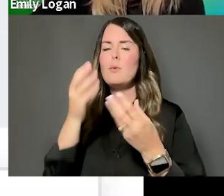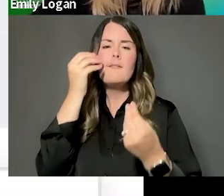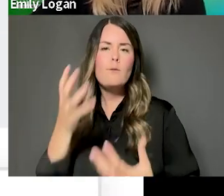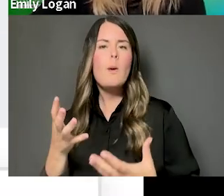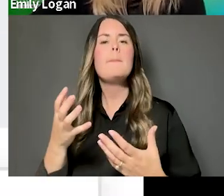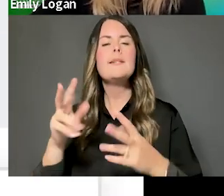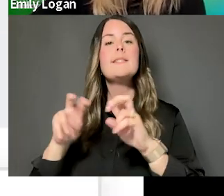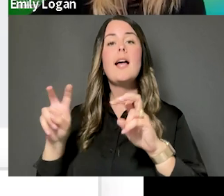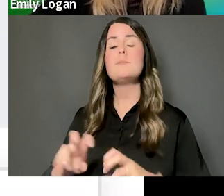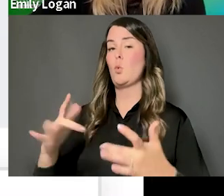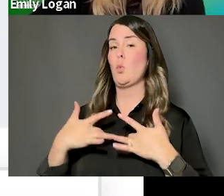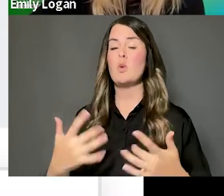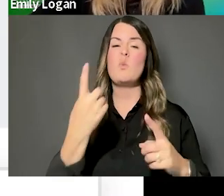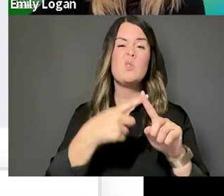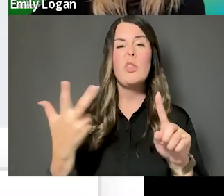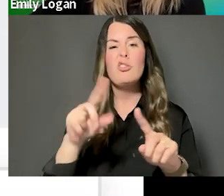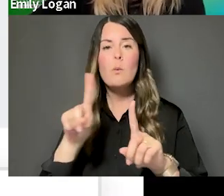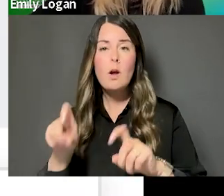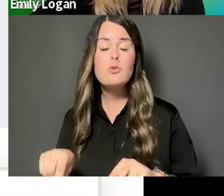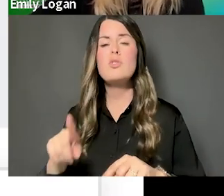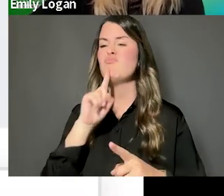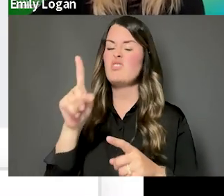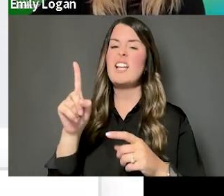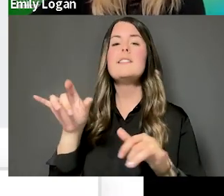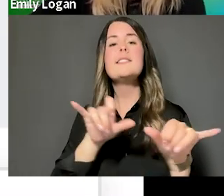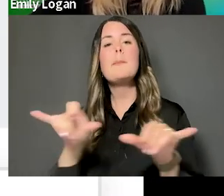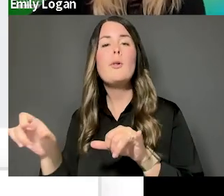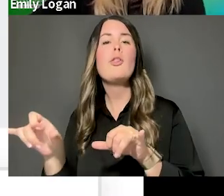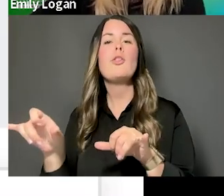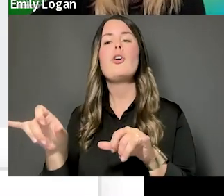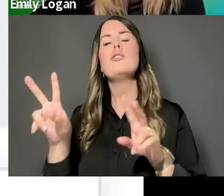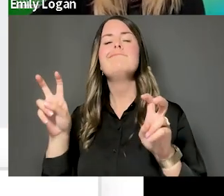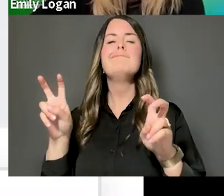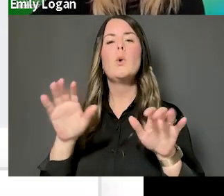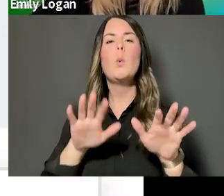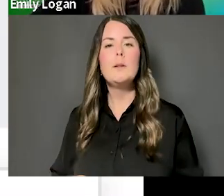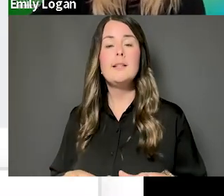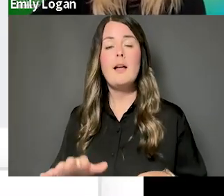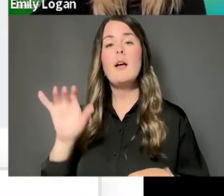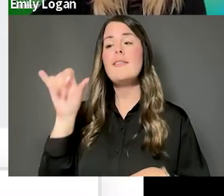flexible, formative assessments, usually 1 to 3 questions, very similar in length to a